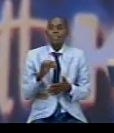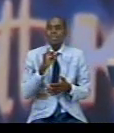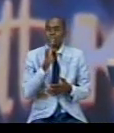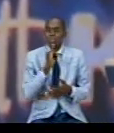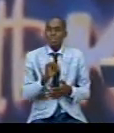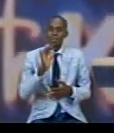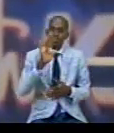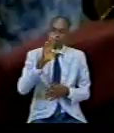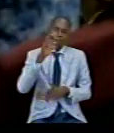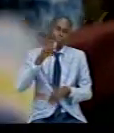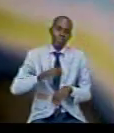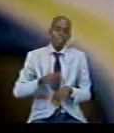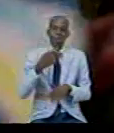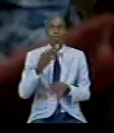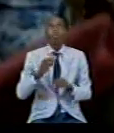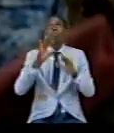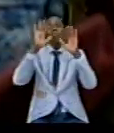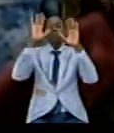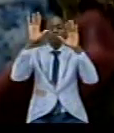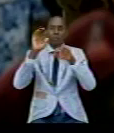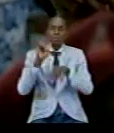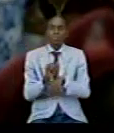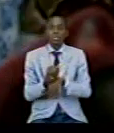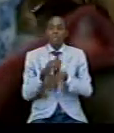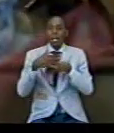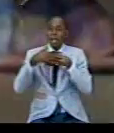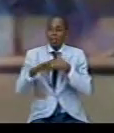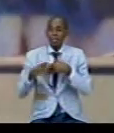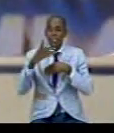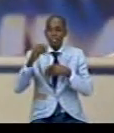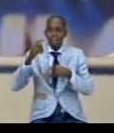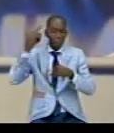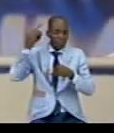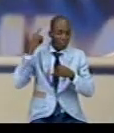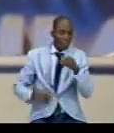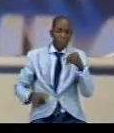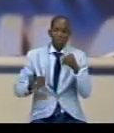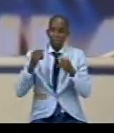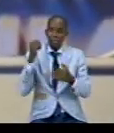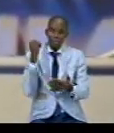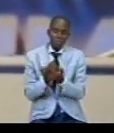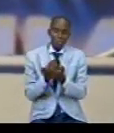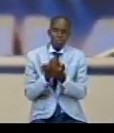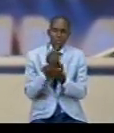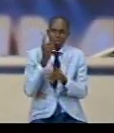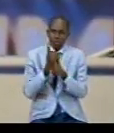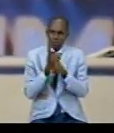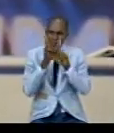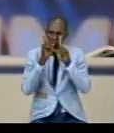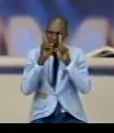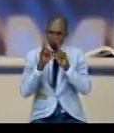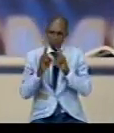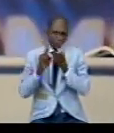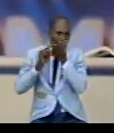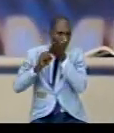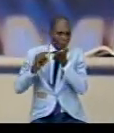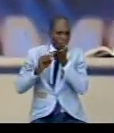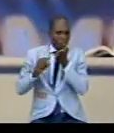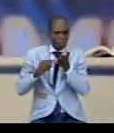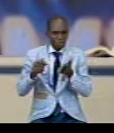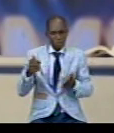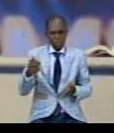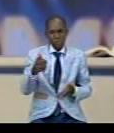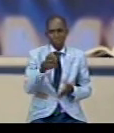of miracle. After the final amen, you check up yourself, you find